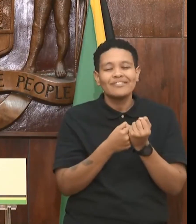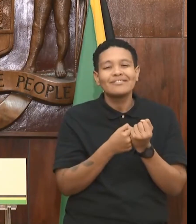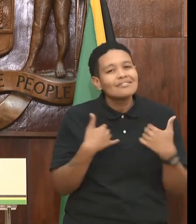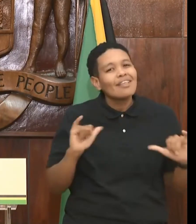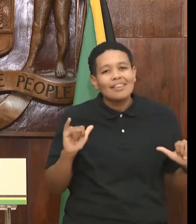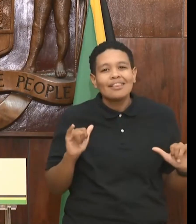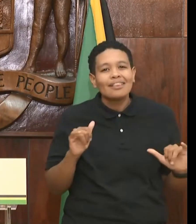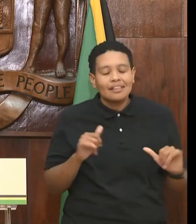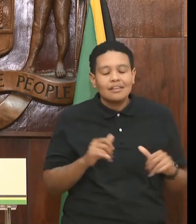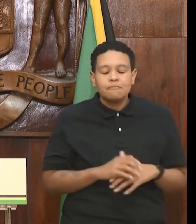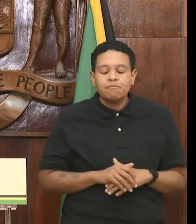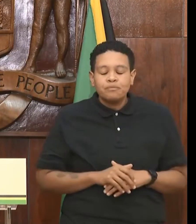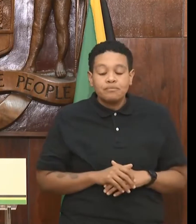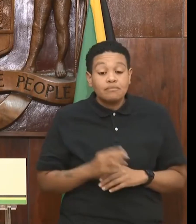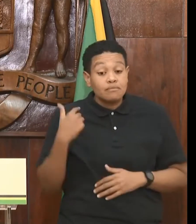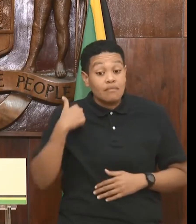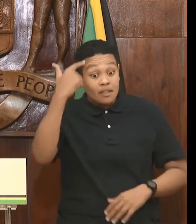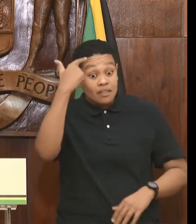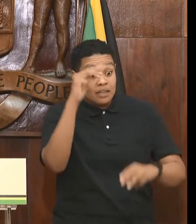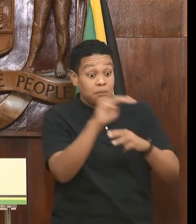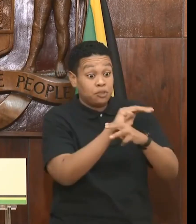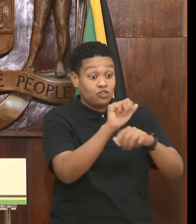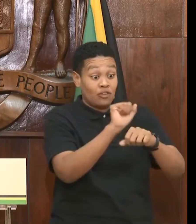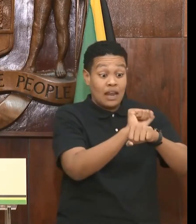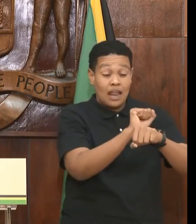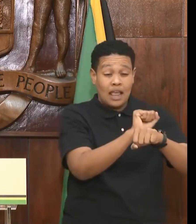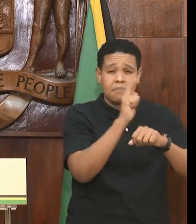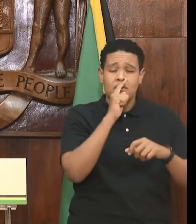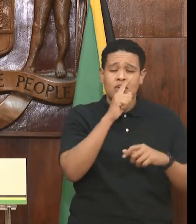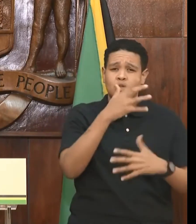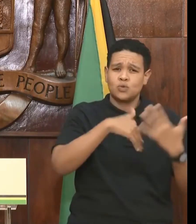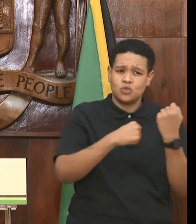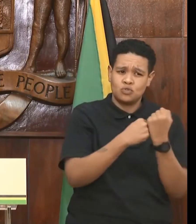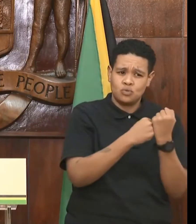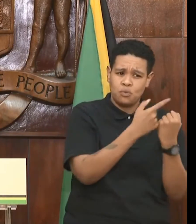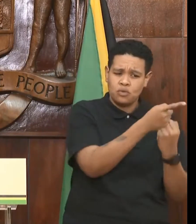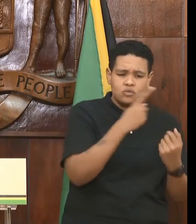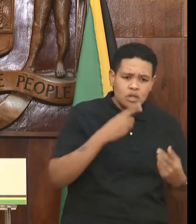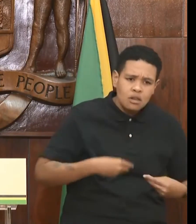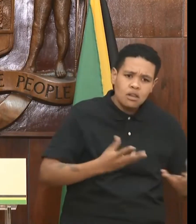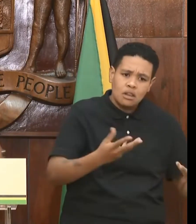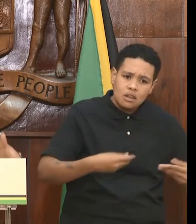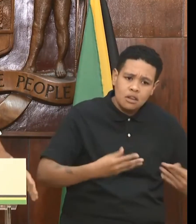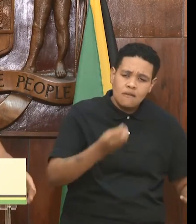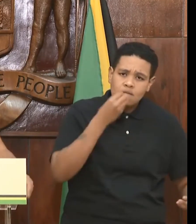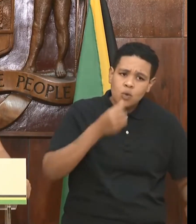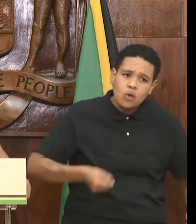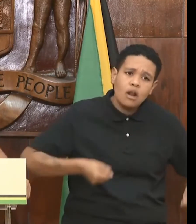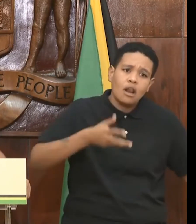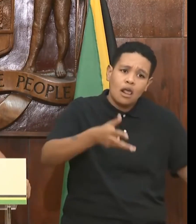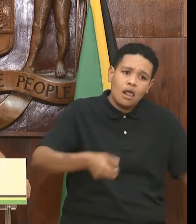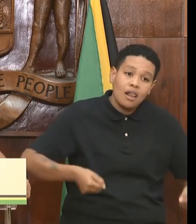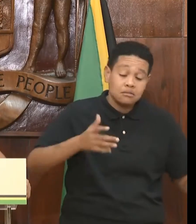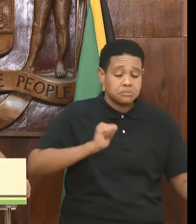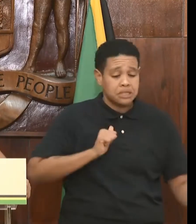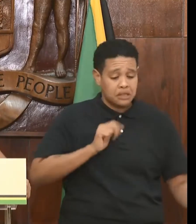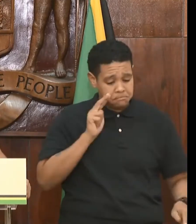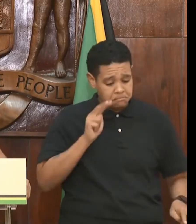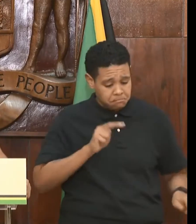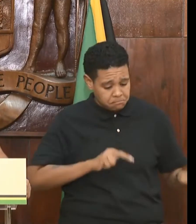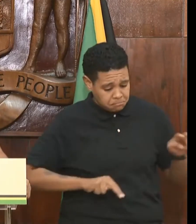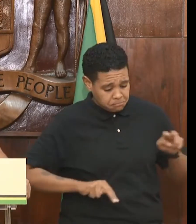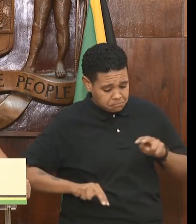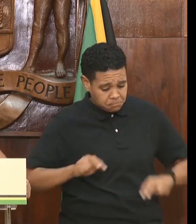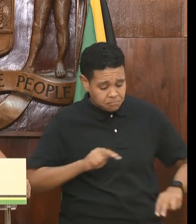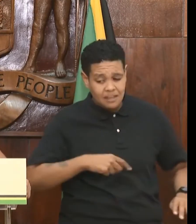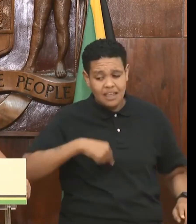the Ministry of Labour and Social Security have been doing a lot. They have been delivering quite a number of food packages. I've seen the packages for myself.